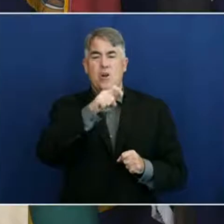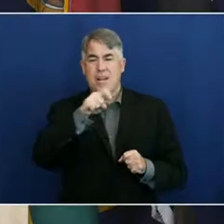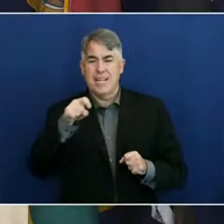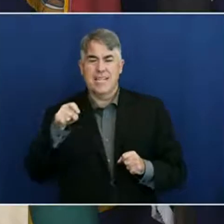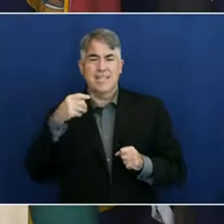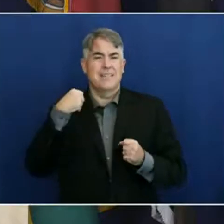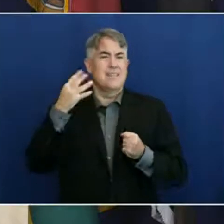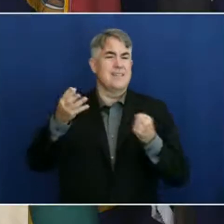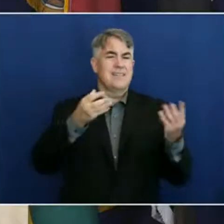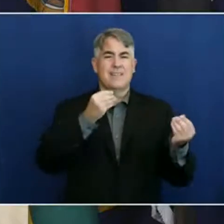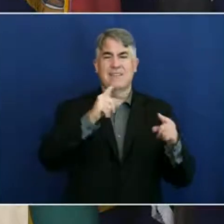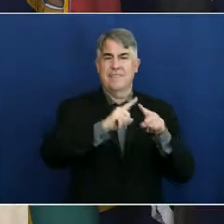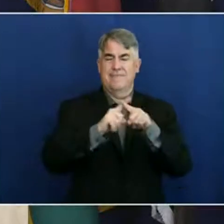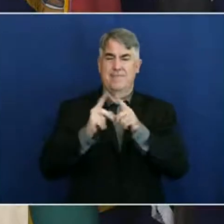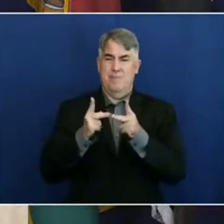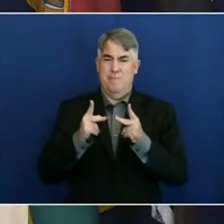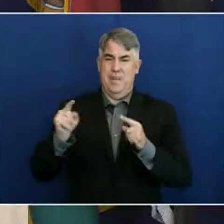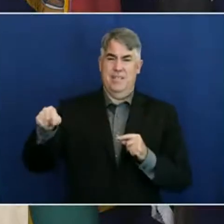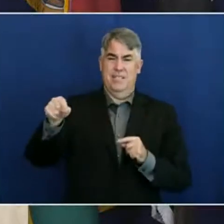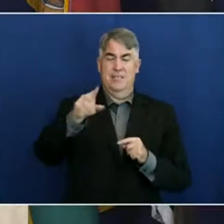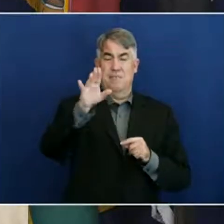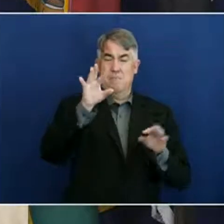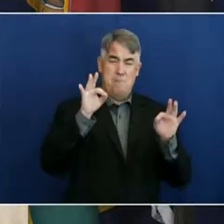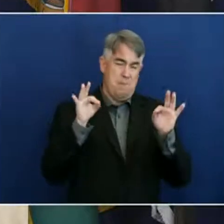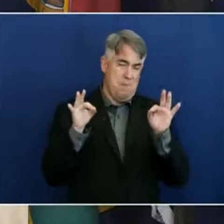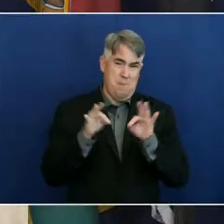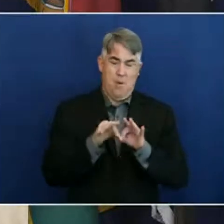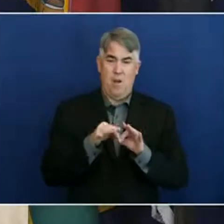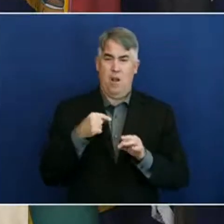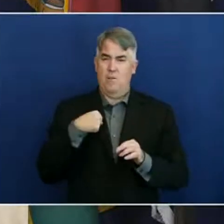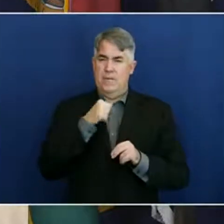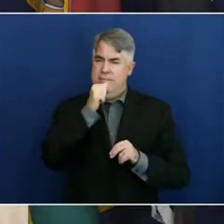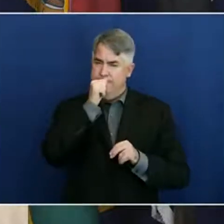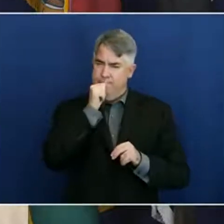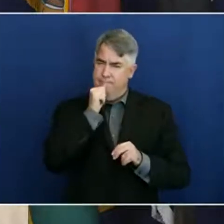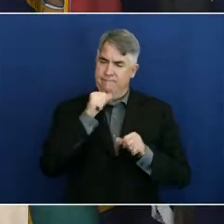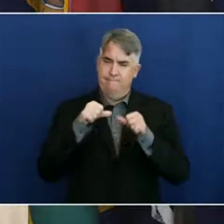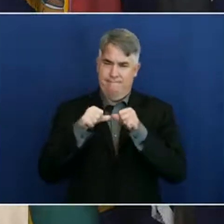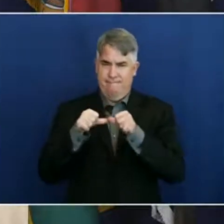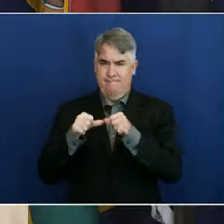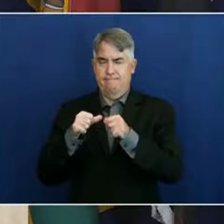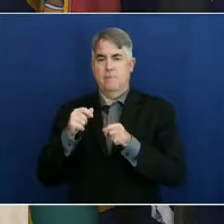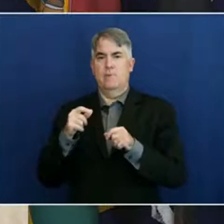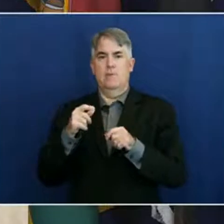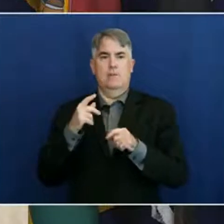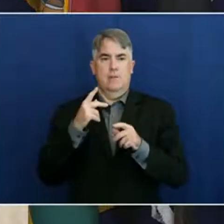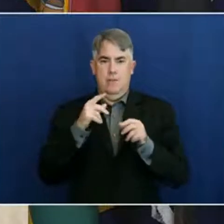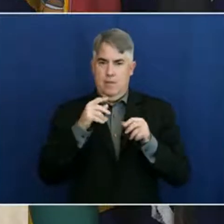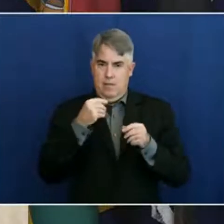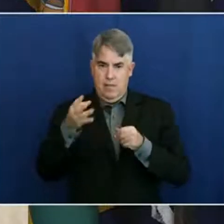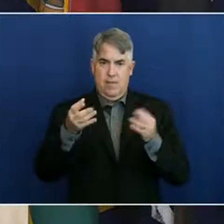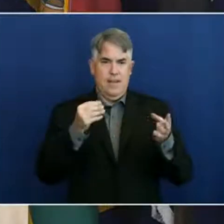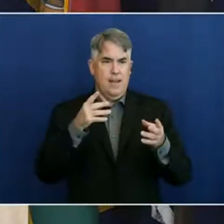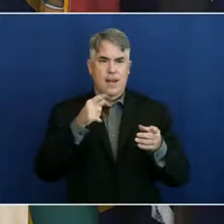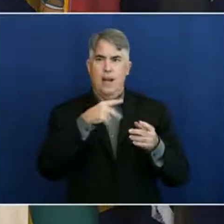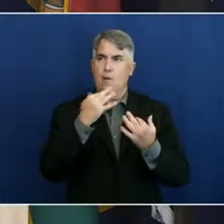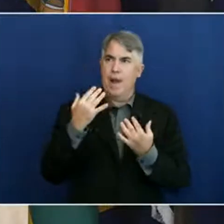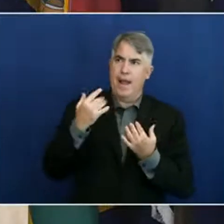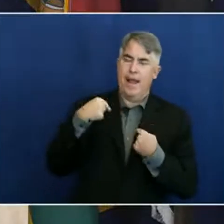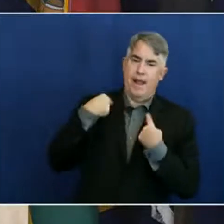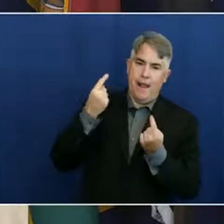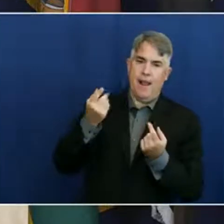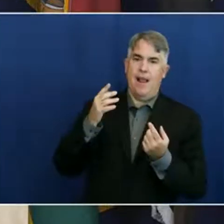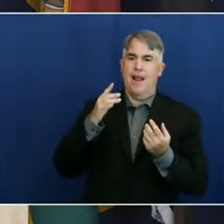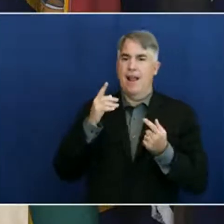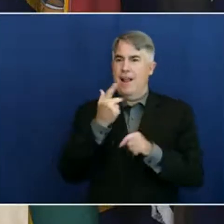importance of staying the course and making sure that those that have not had access to the vaccine are able to do so. So we urge everyone